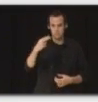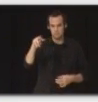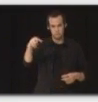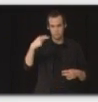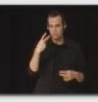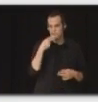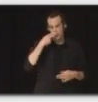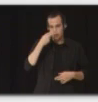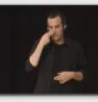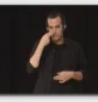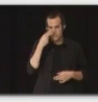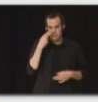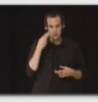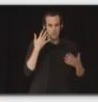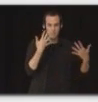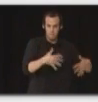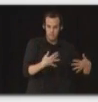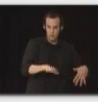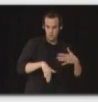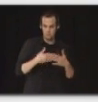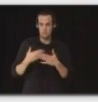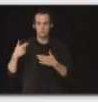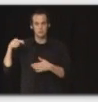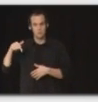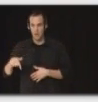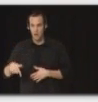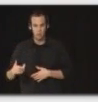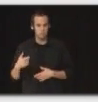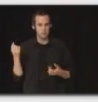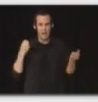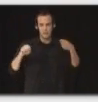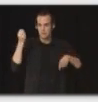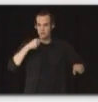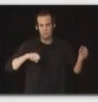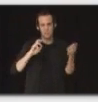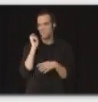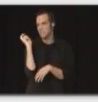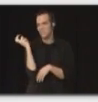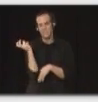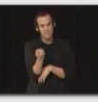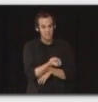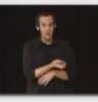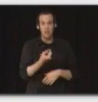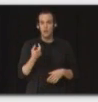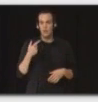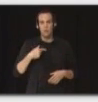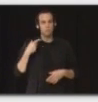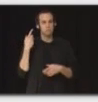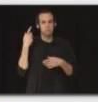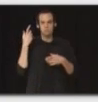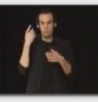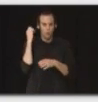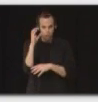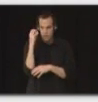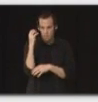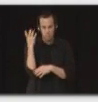a very successful conclusion. I hope that this has been an interesting conference for all of you. We have